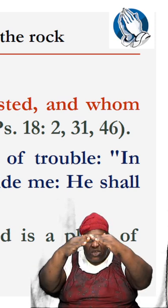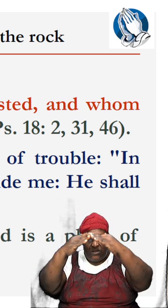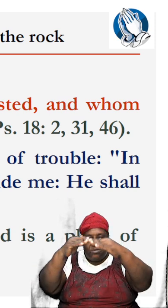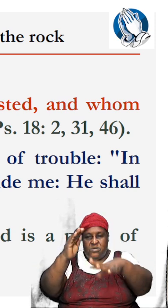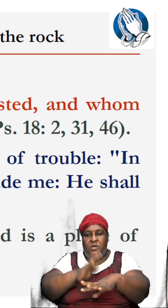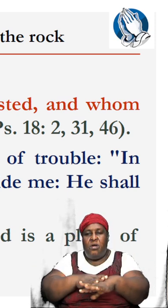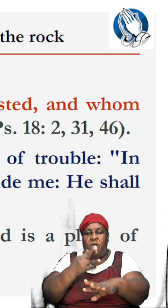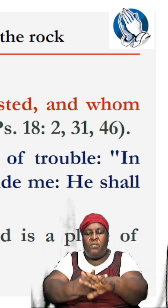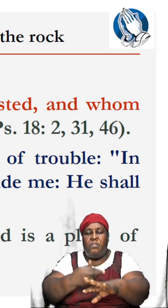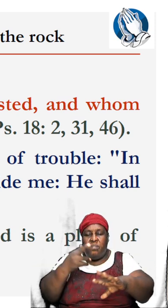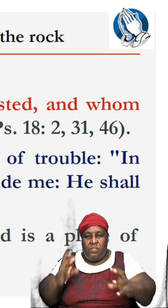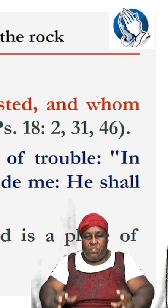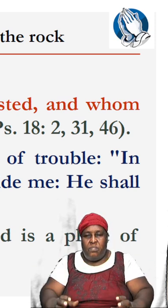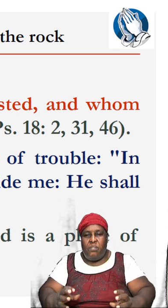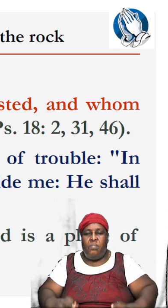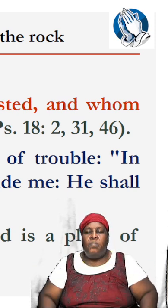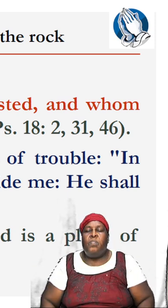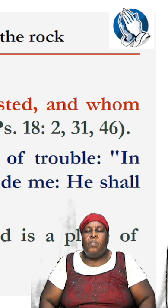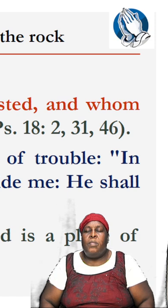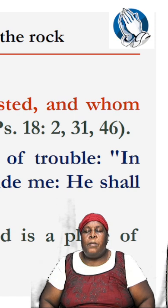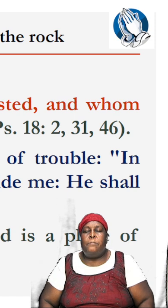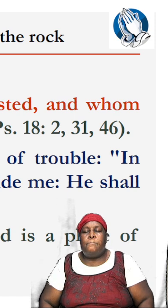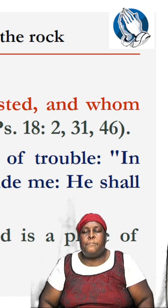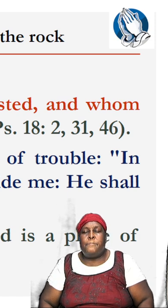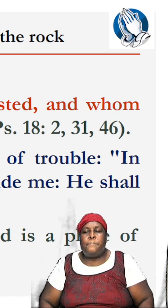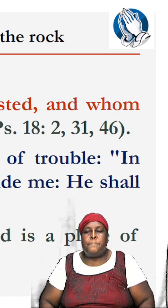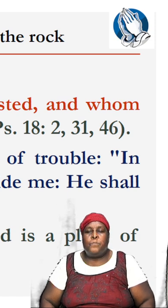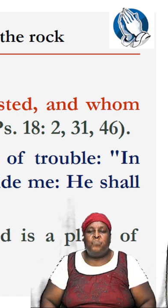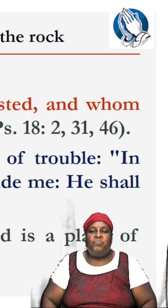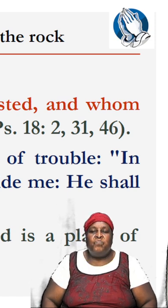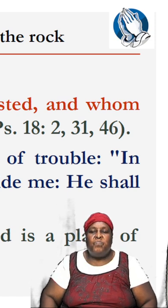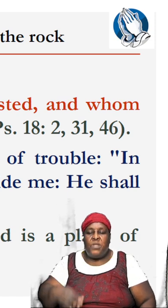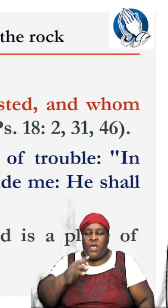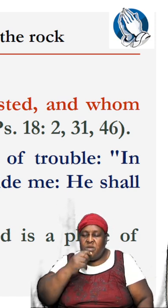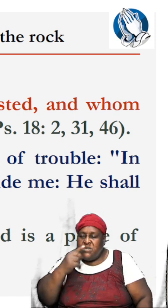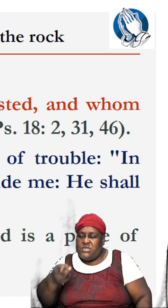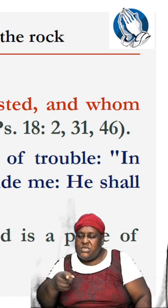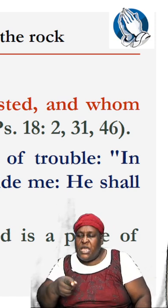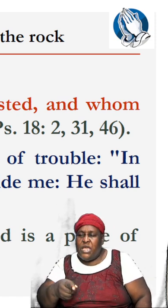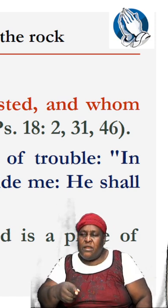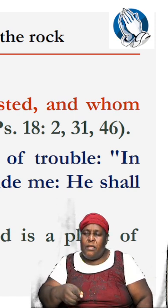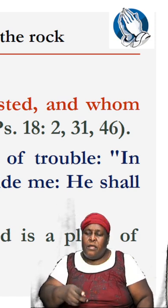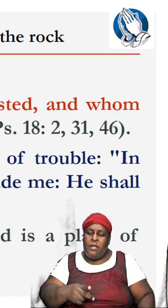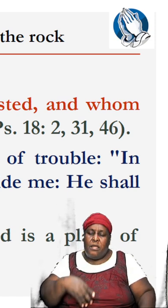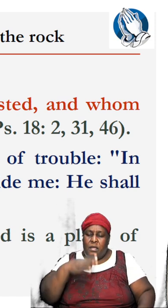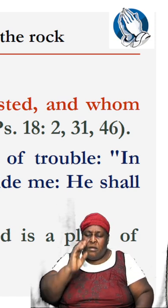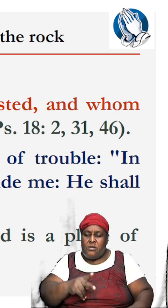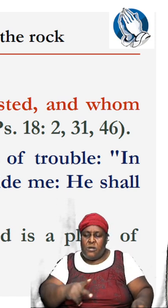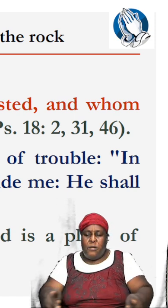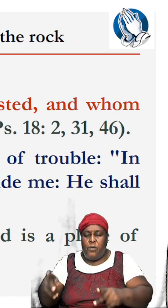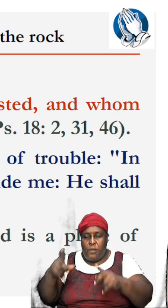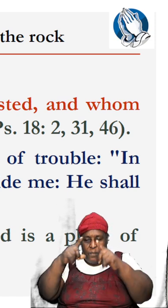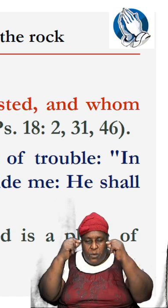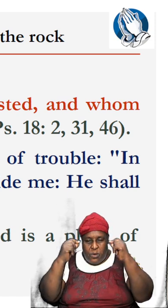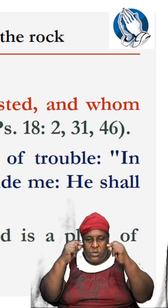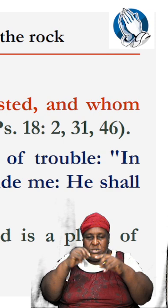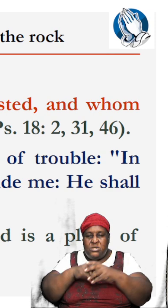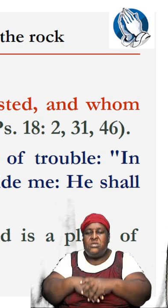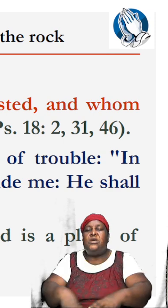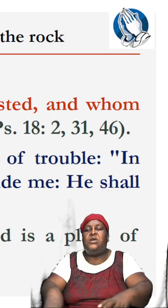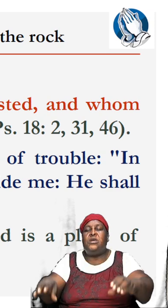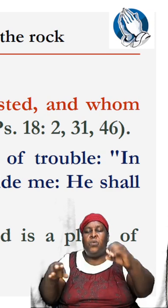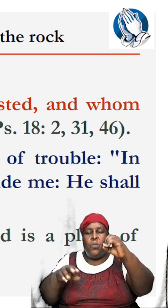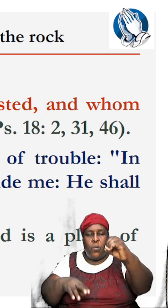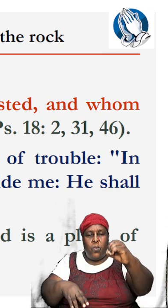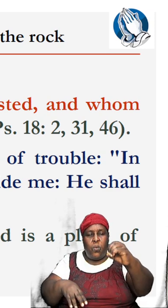on the rock. My God. So what God was saying, God is going to put Moses in the